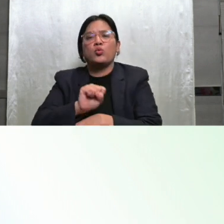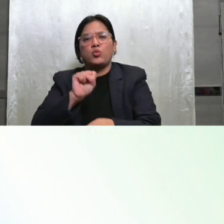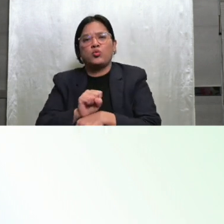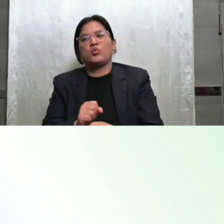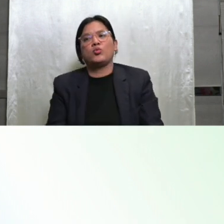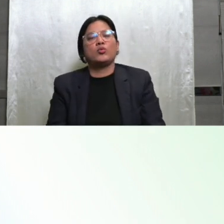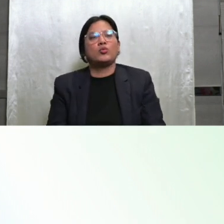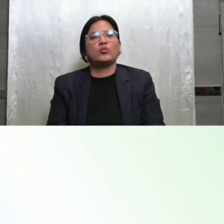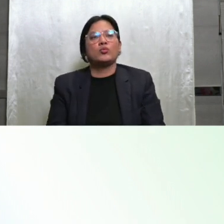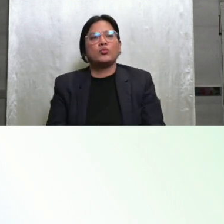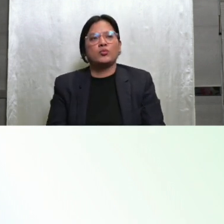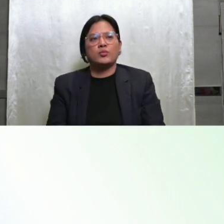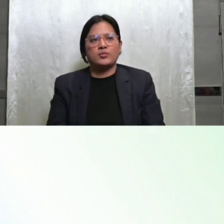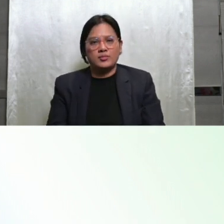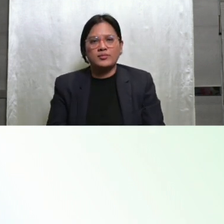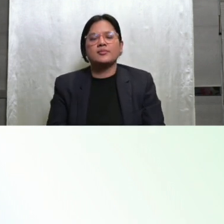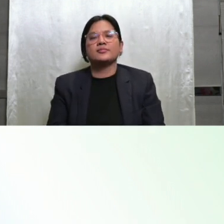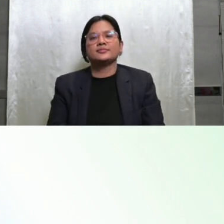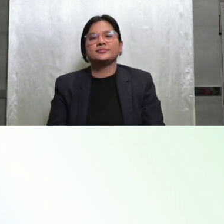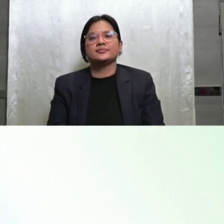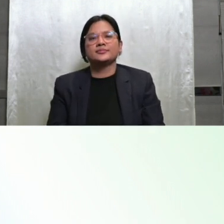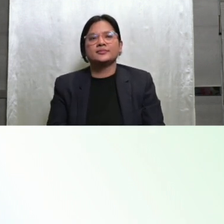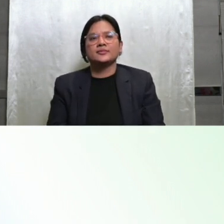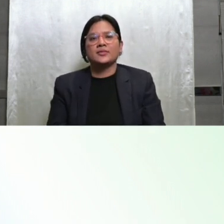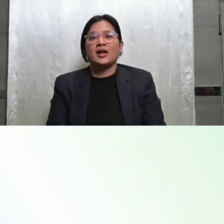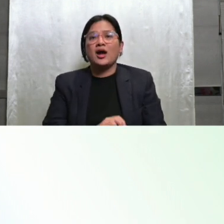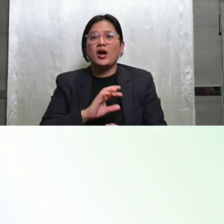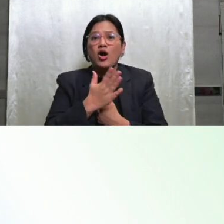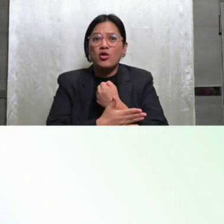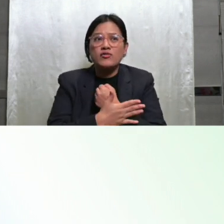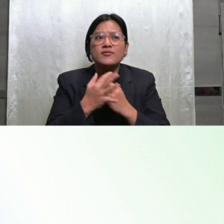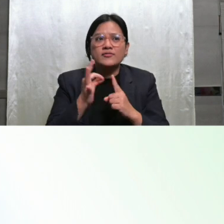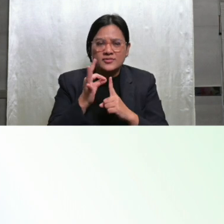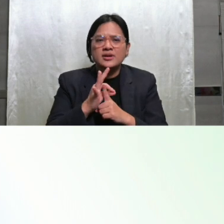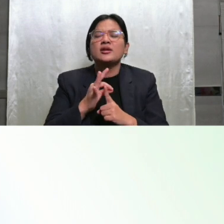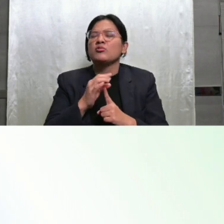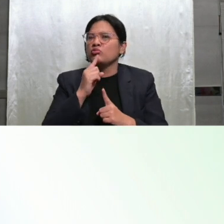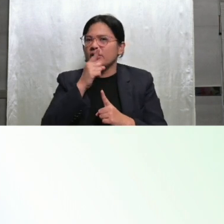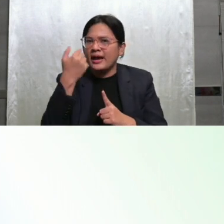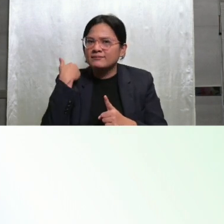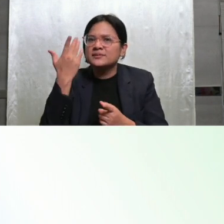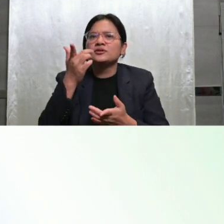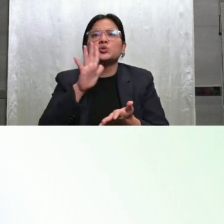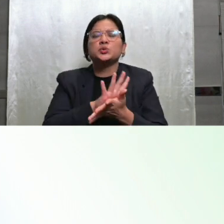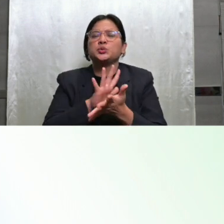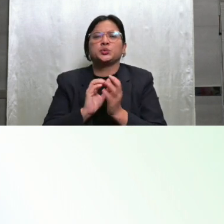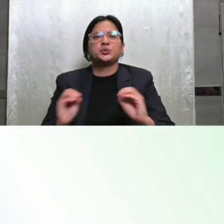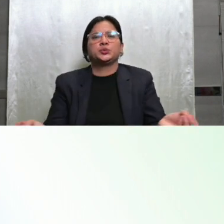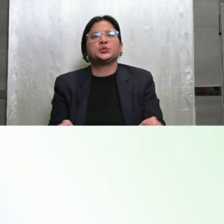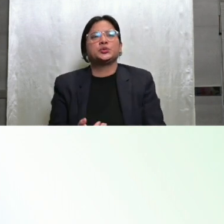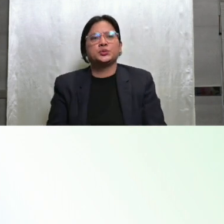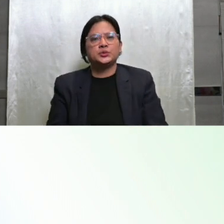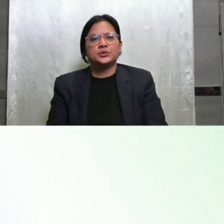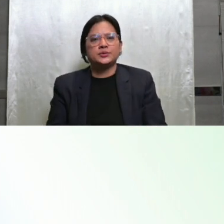bring them back to the school until and unless we bring their core skills back to the mainstream. So we cover